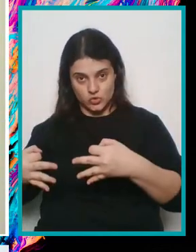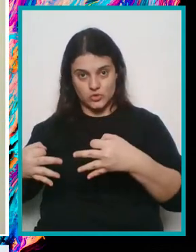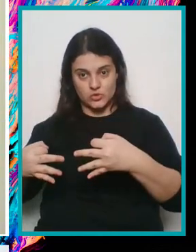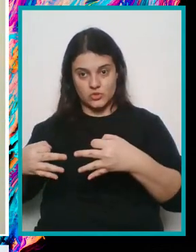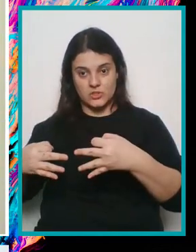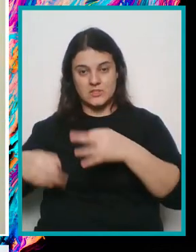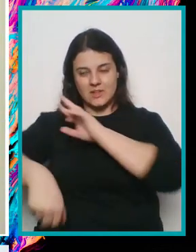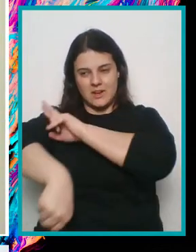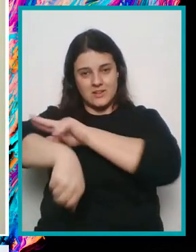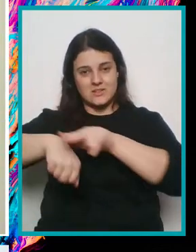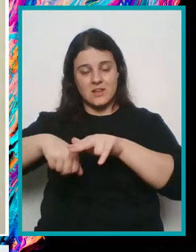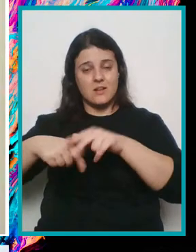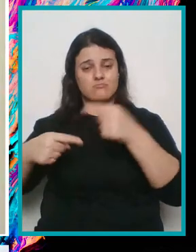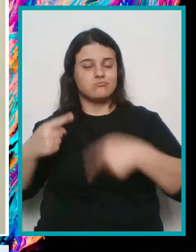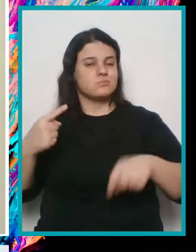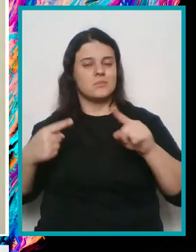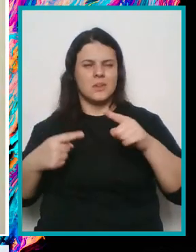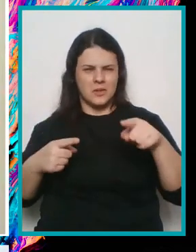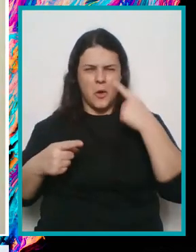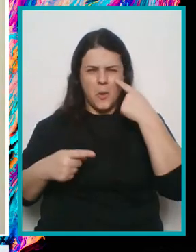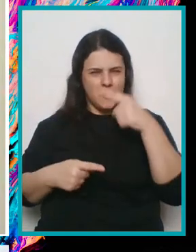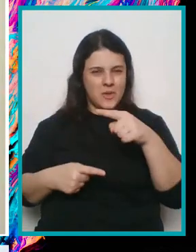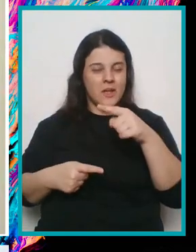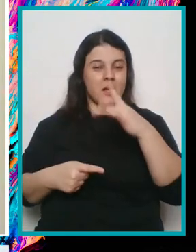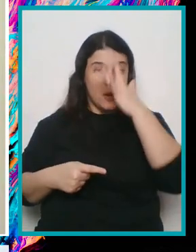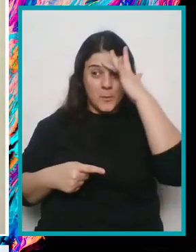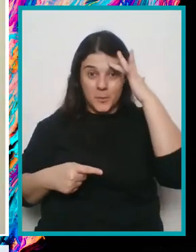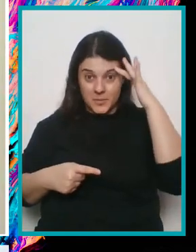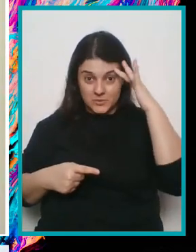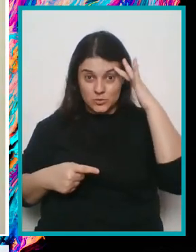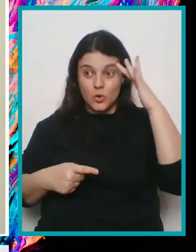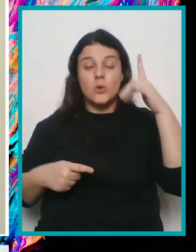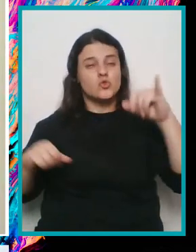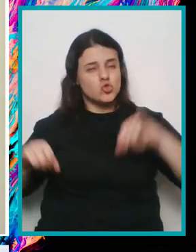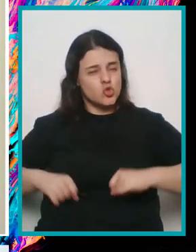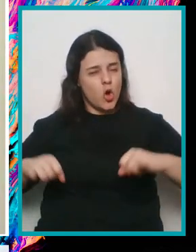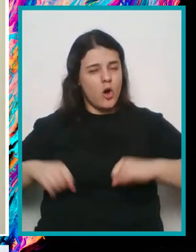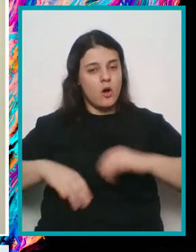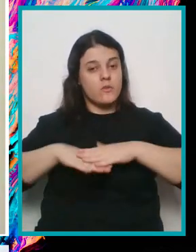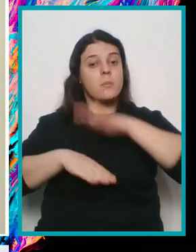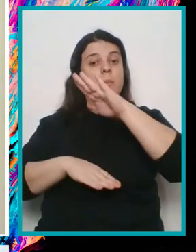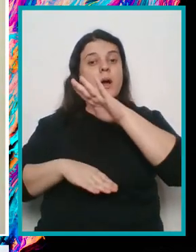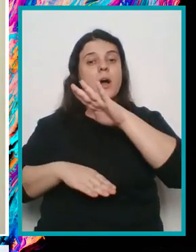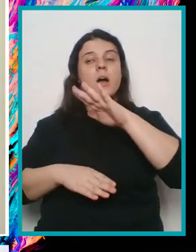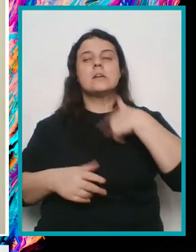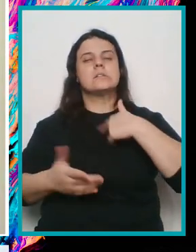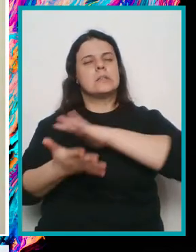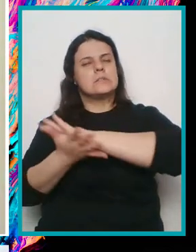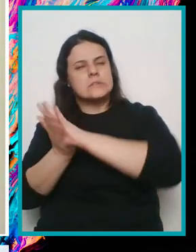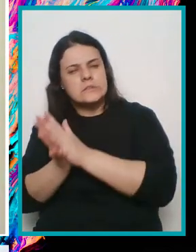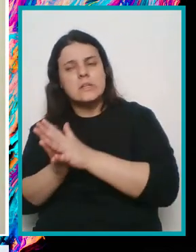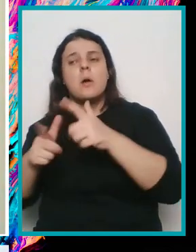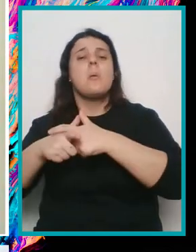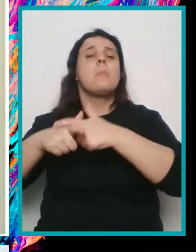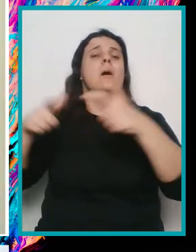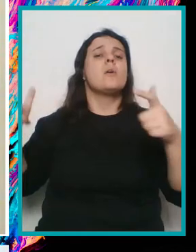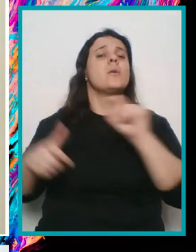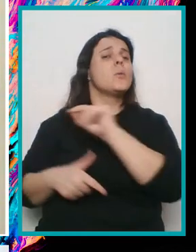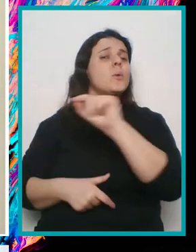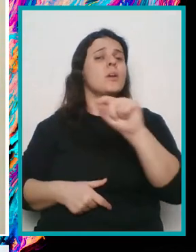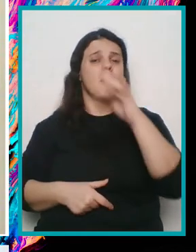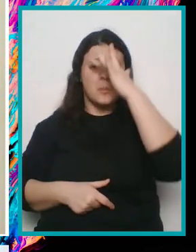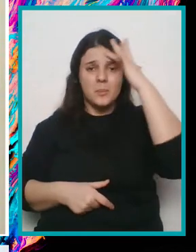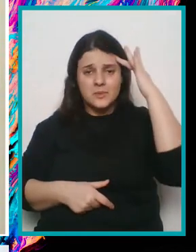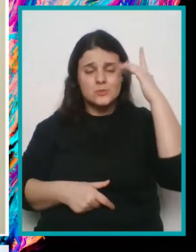color. And for so long, their voices have been erased and their communities have been